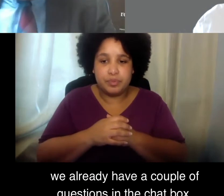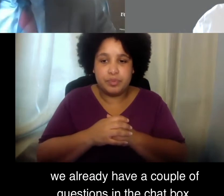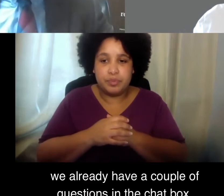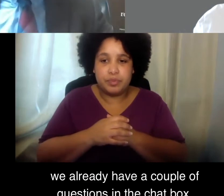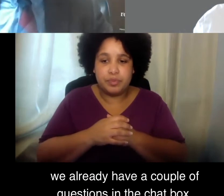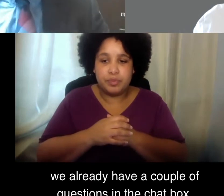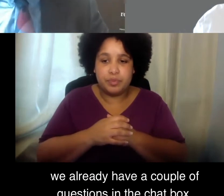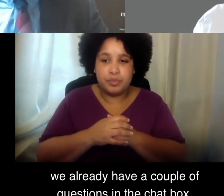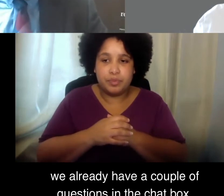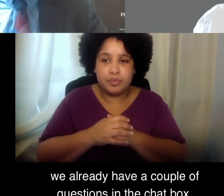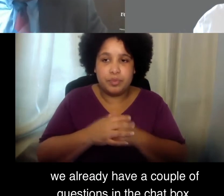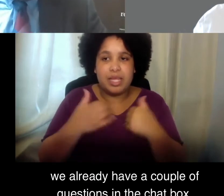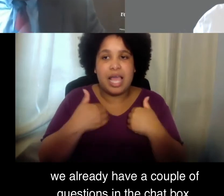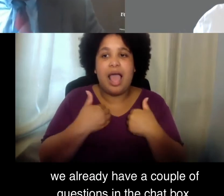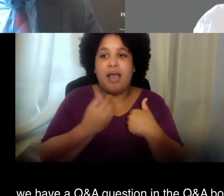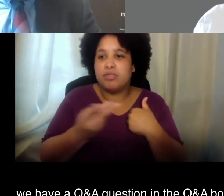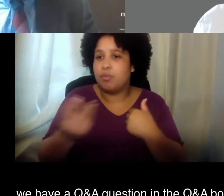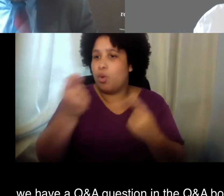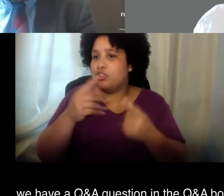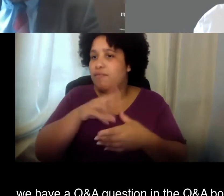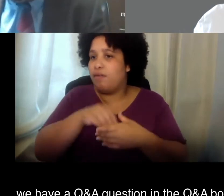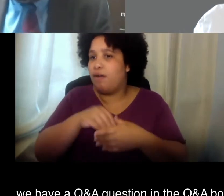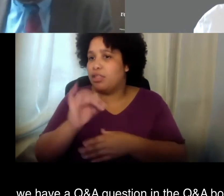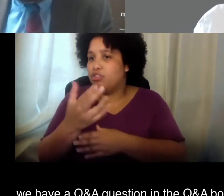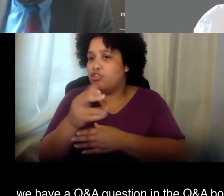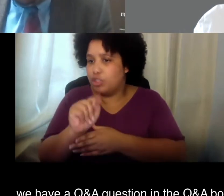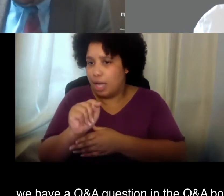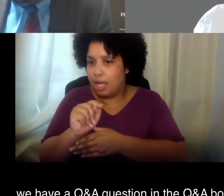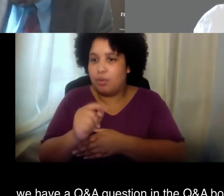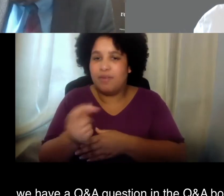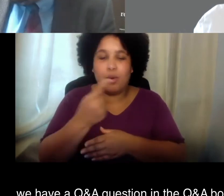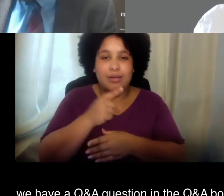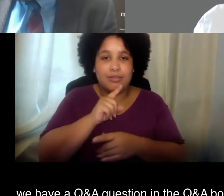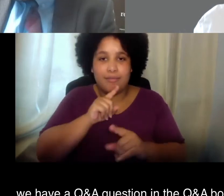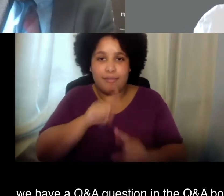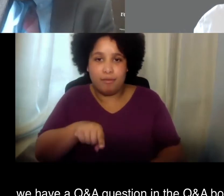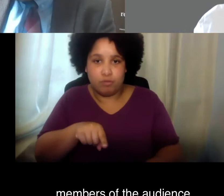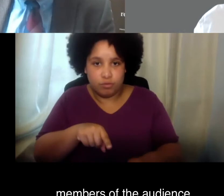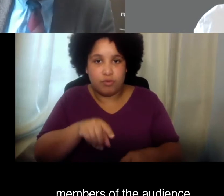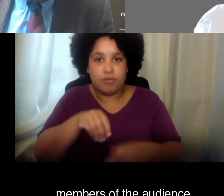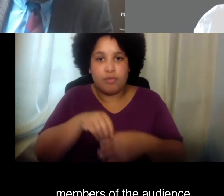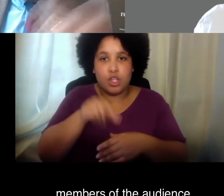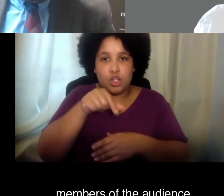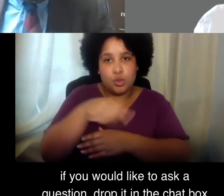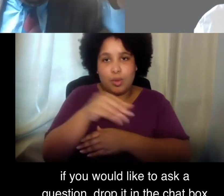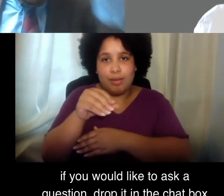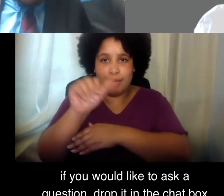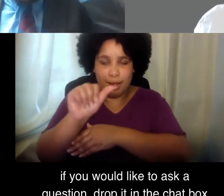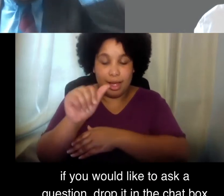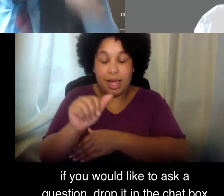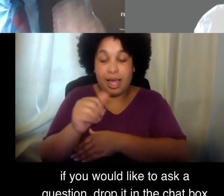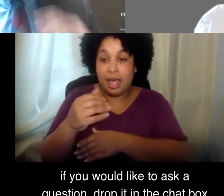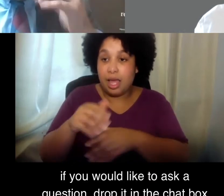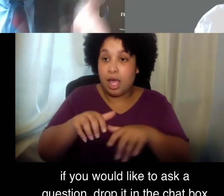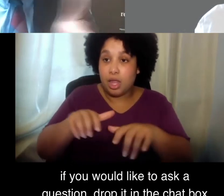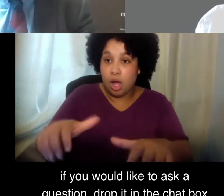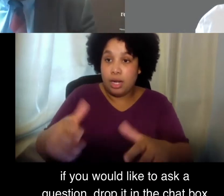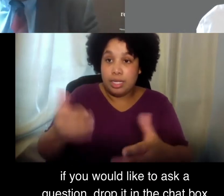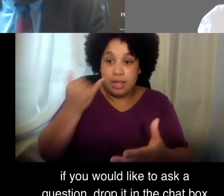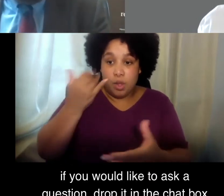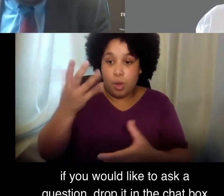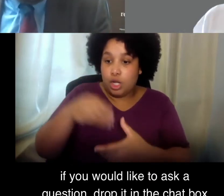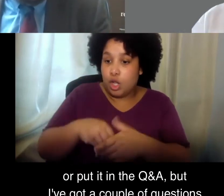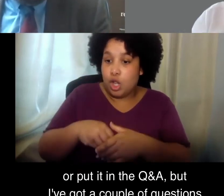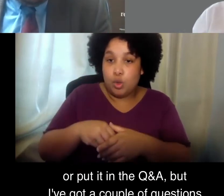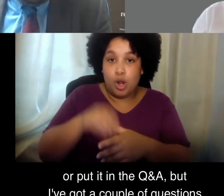we already have a couple of questions in the chat box. We have a Q&A question in the Q&A box. Members of the audience, if you would like to ask a question, drop it in